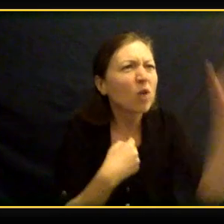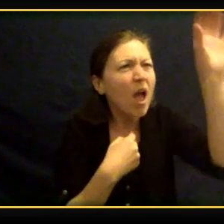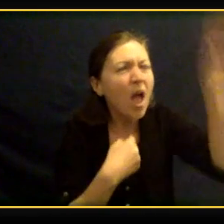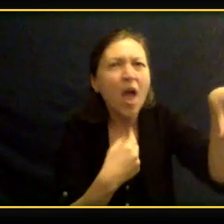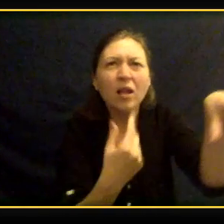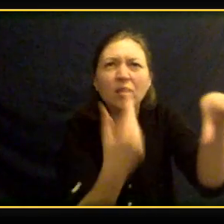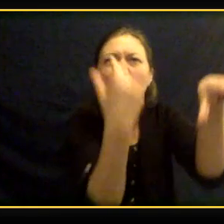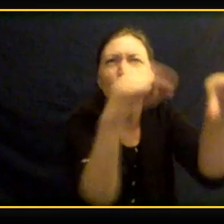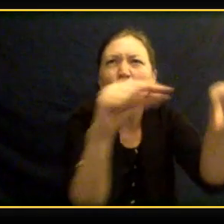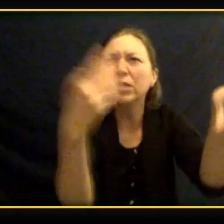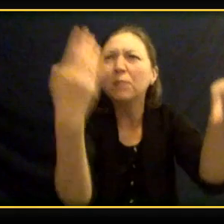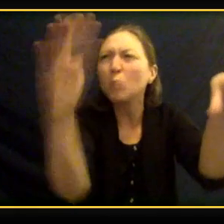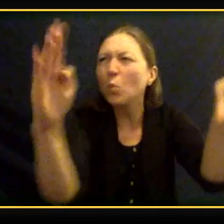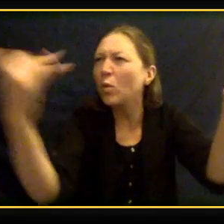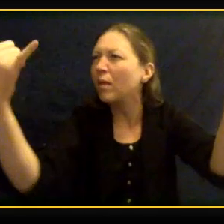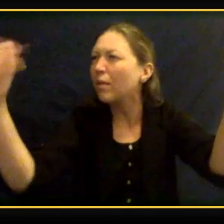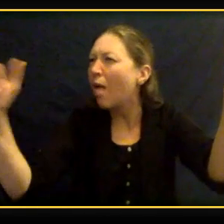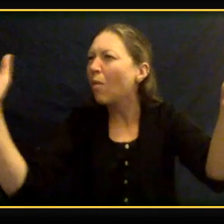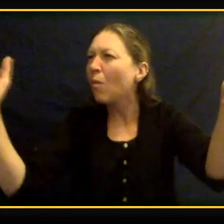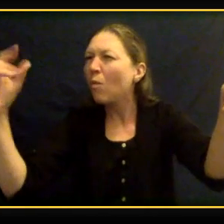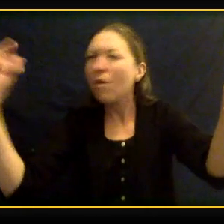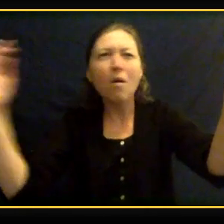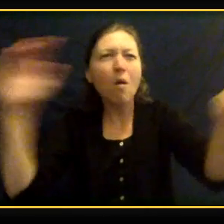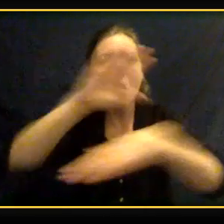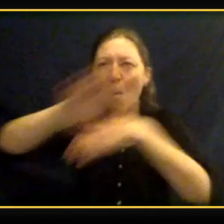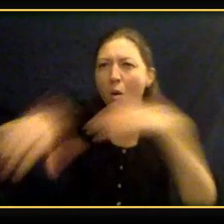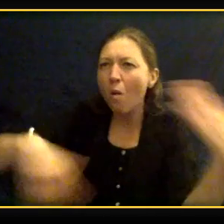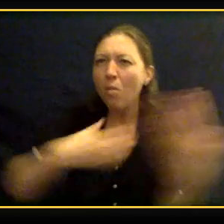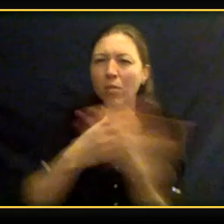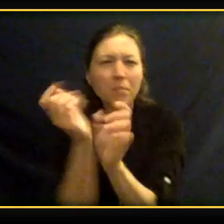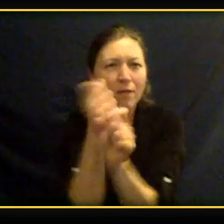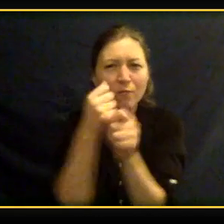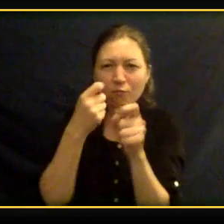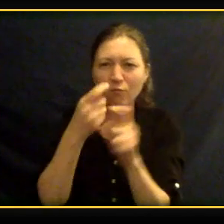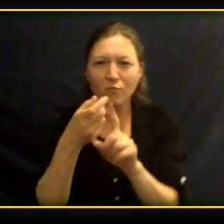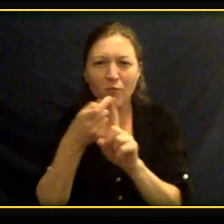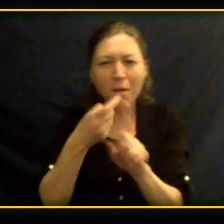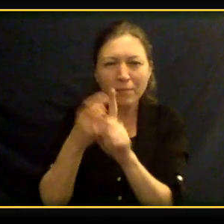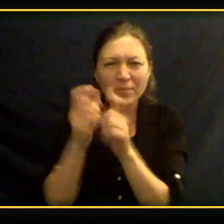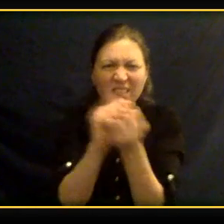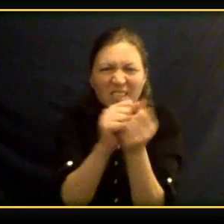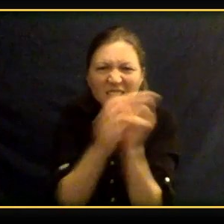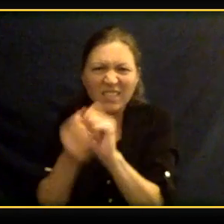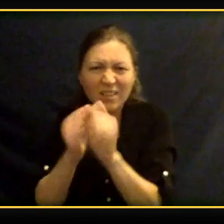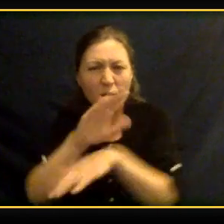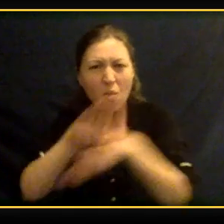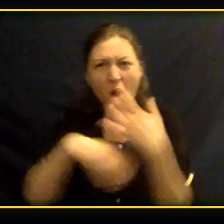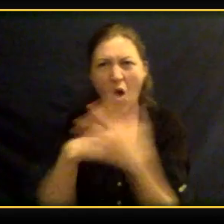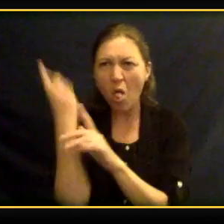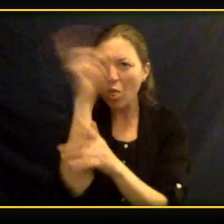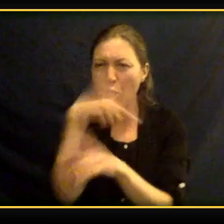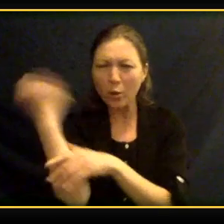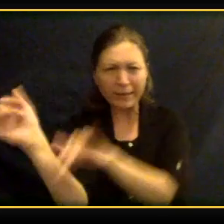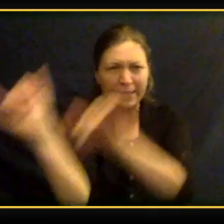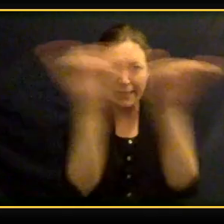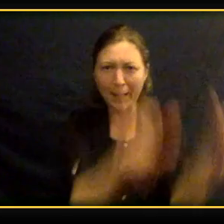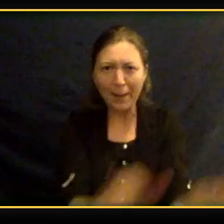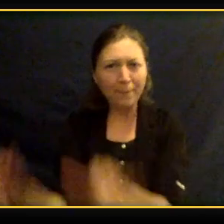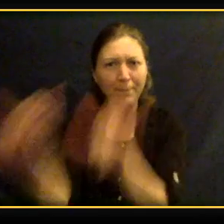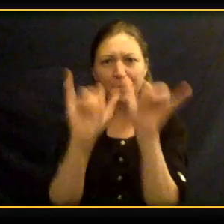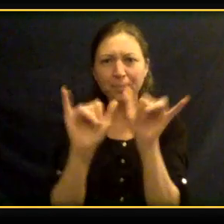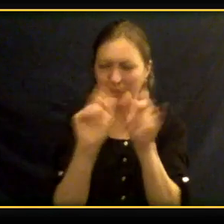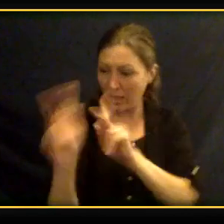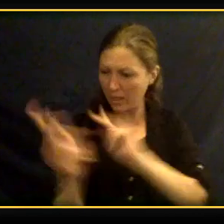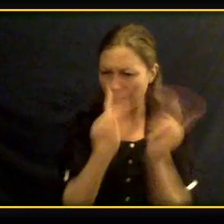one, and they're all made out of ticky-tacky, and they all look just the same. And the people in the